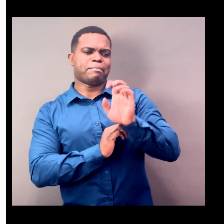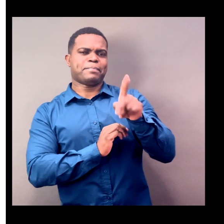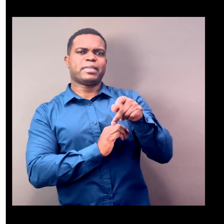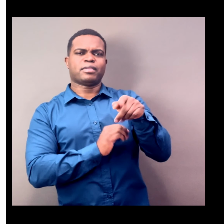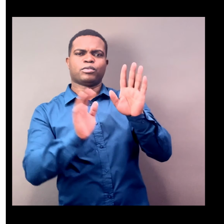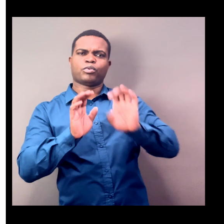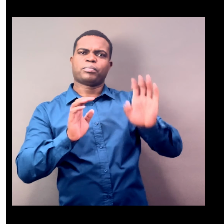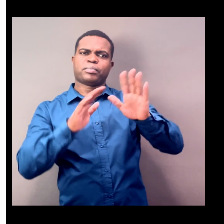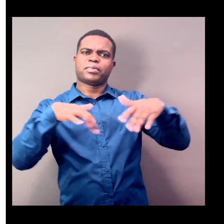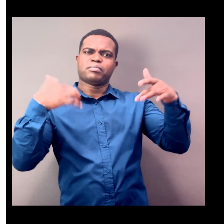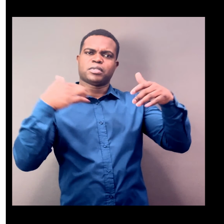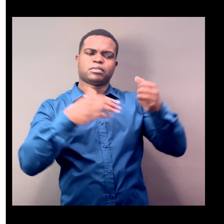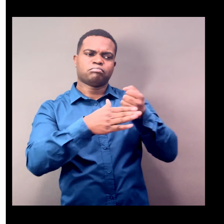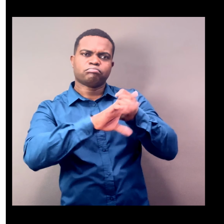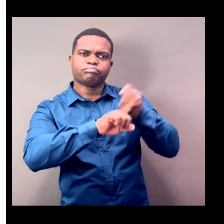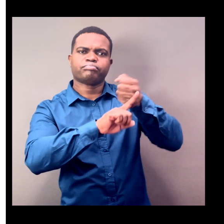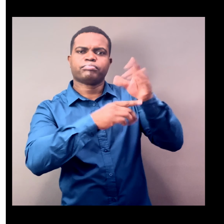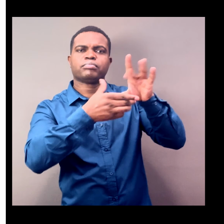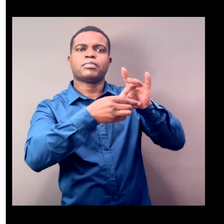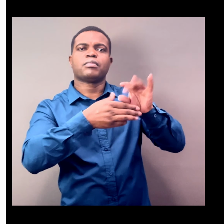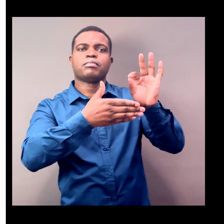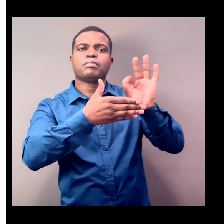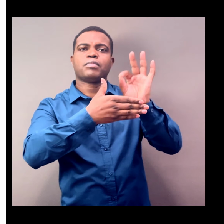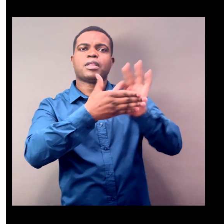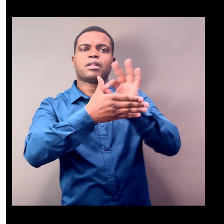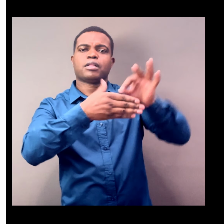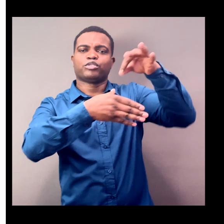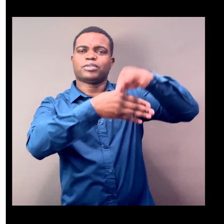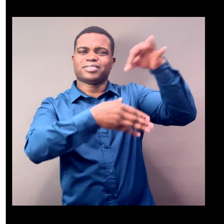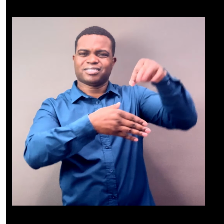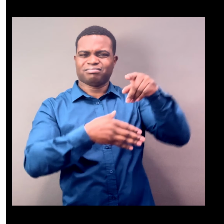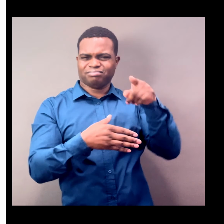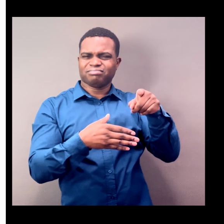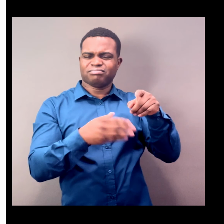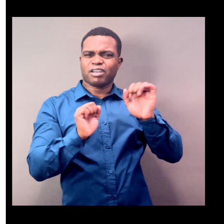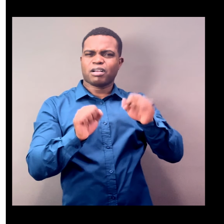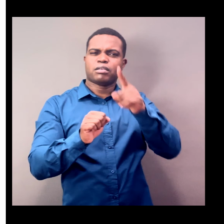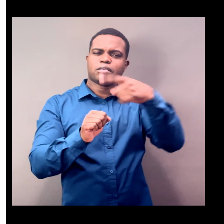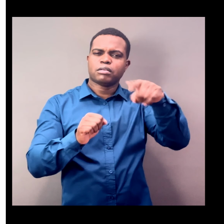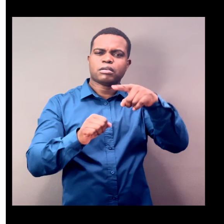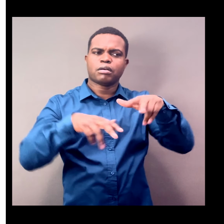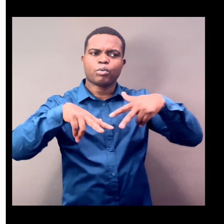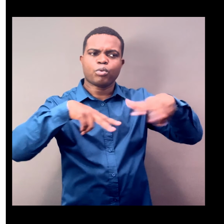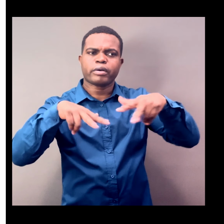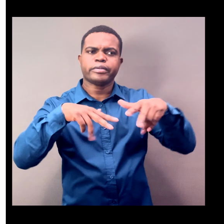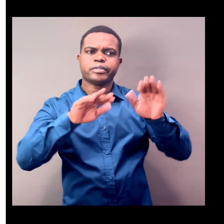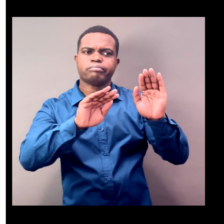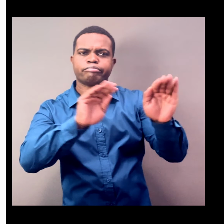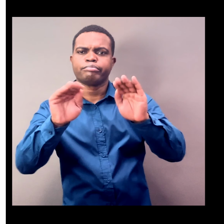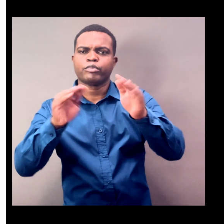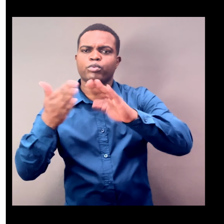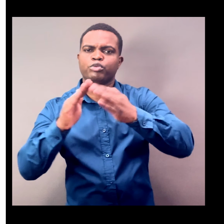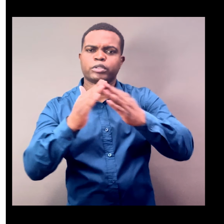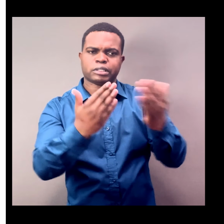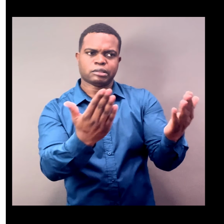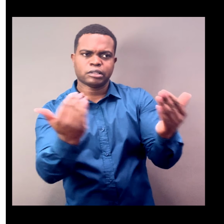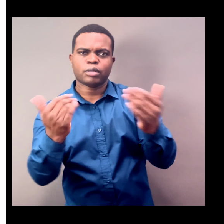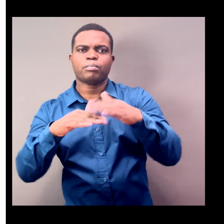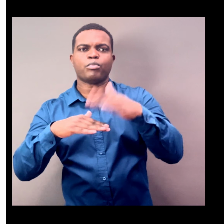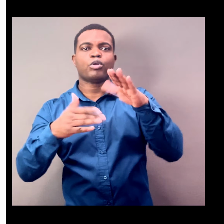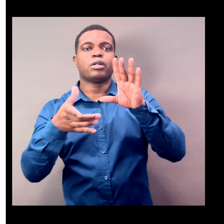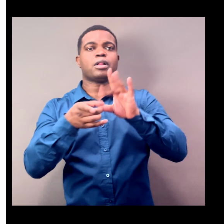the program for the EP campaign election could be to organize community engagement events